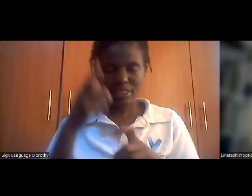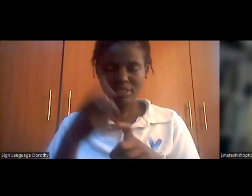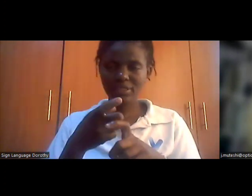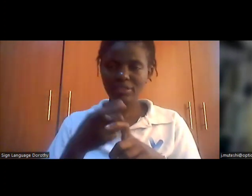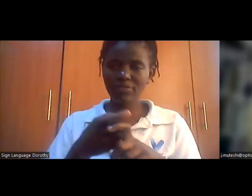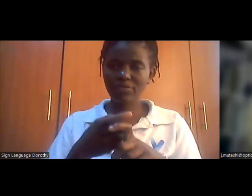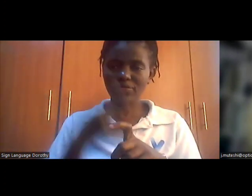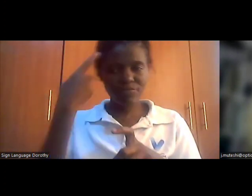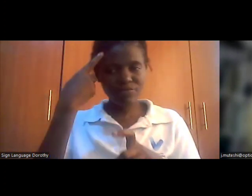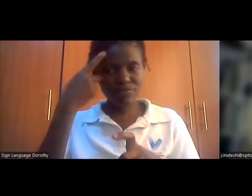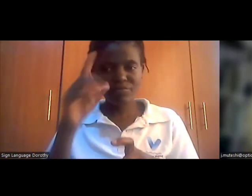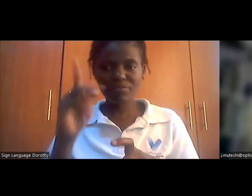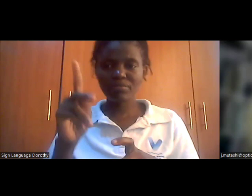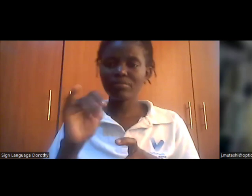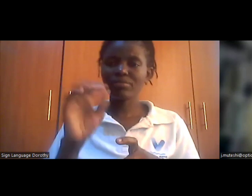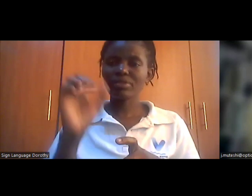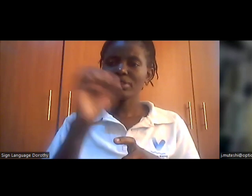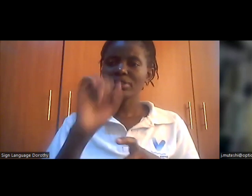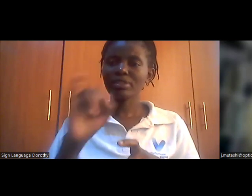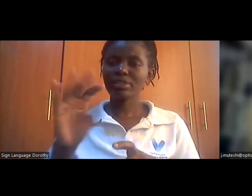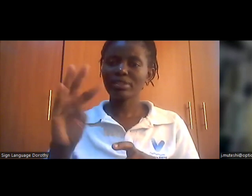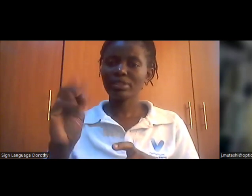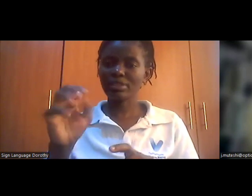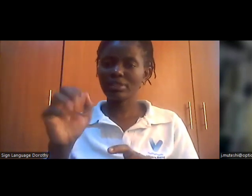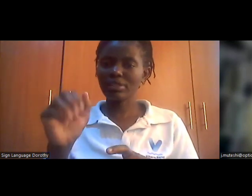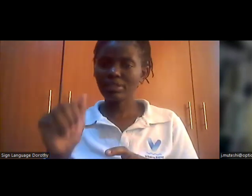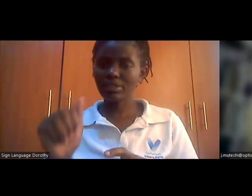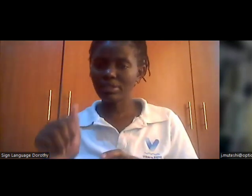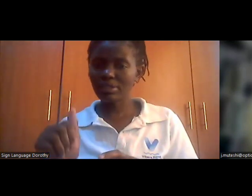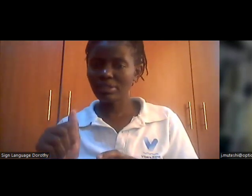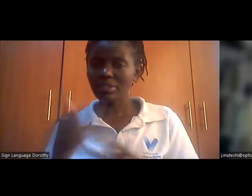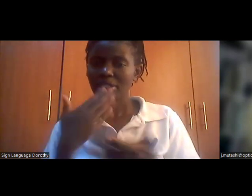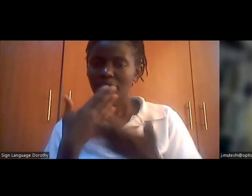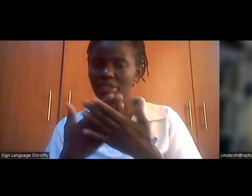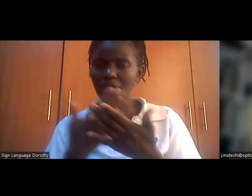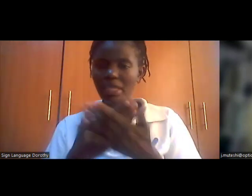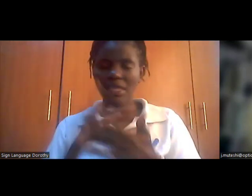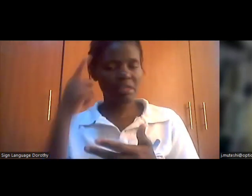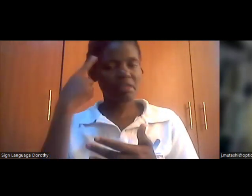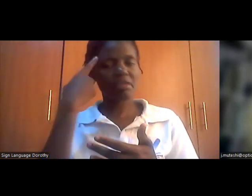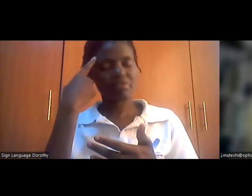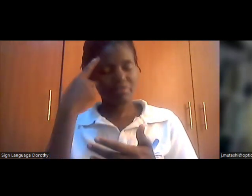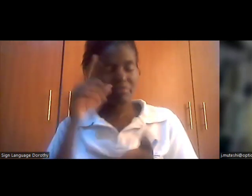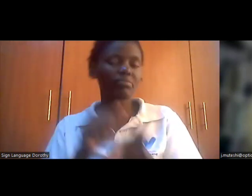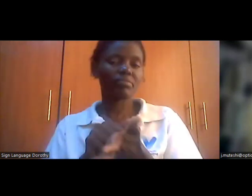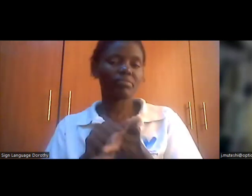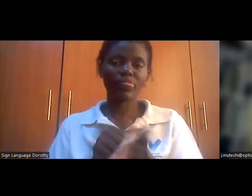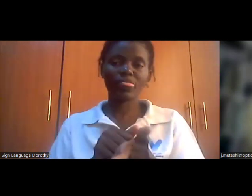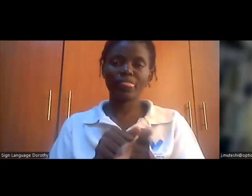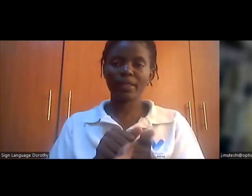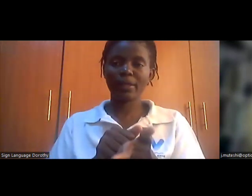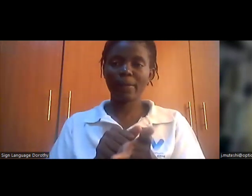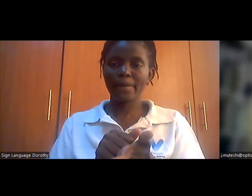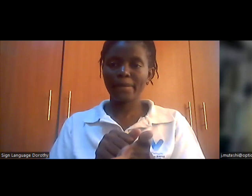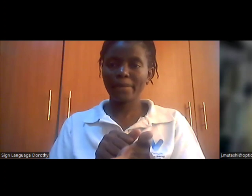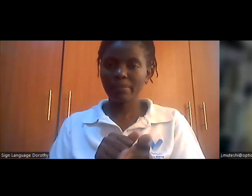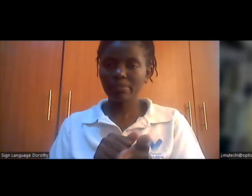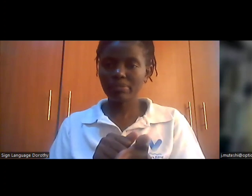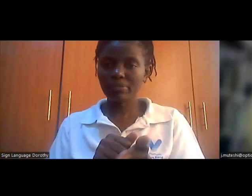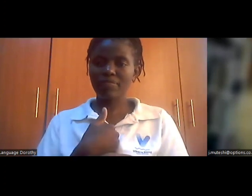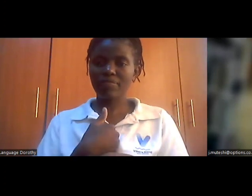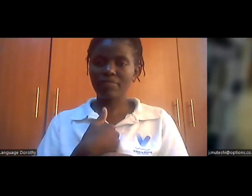the eradication of FGM. So thank you for that comment. And then we